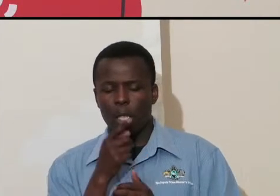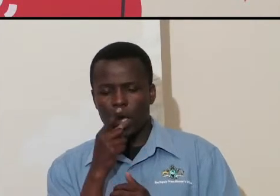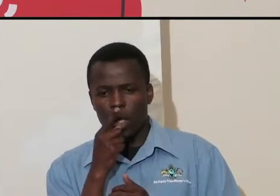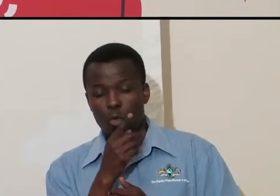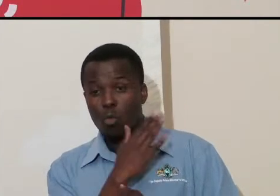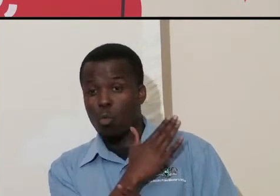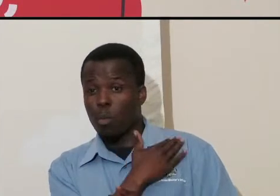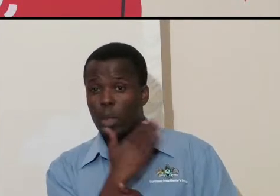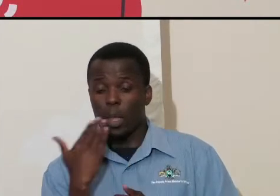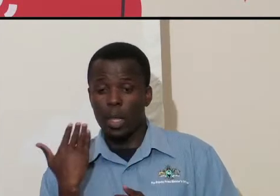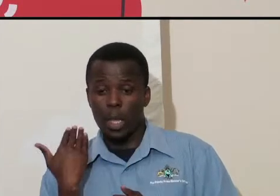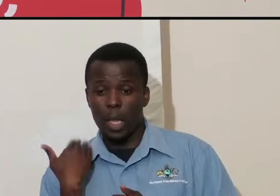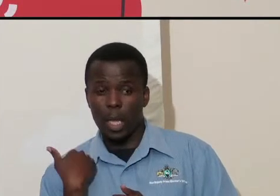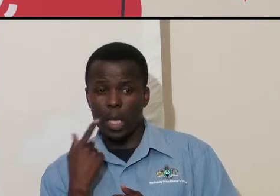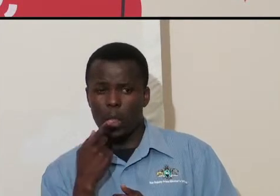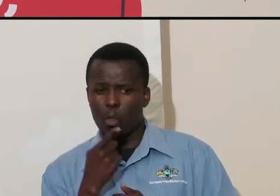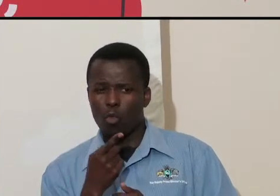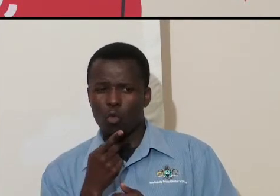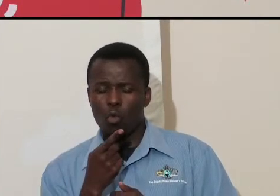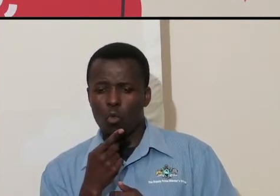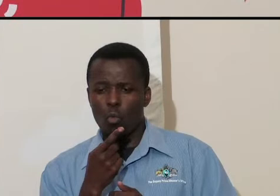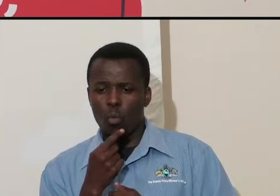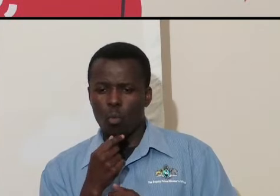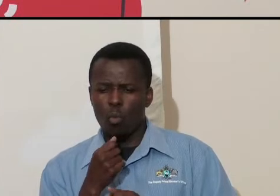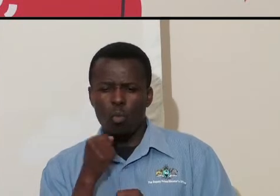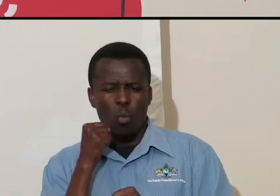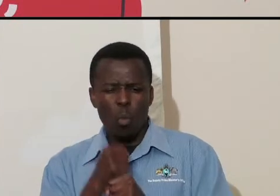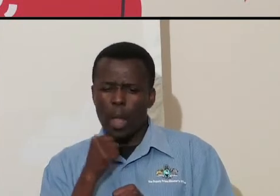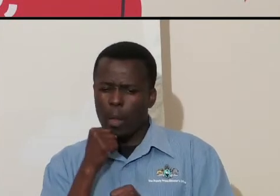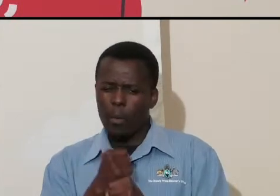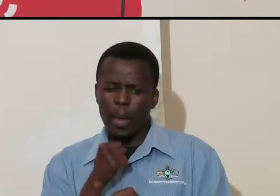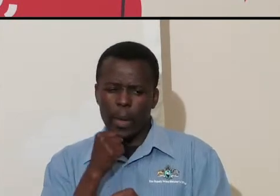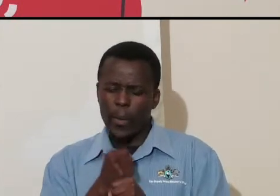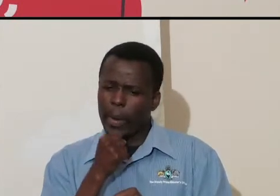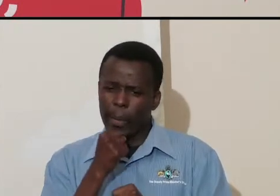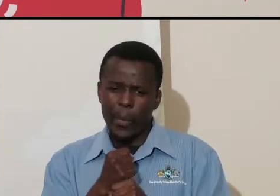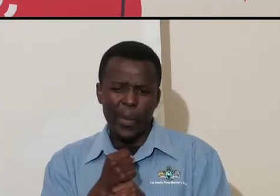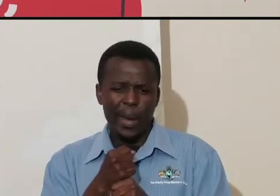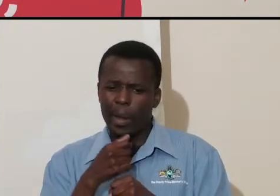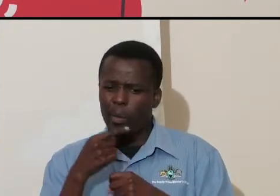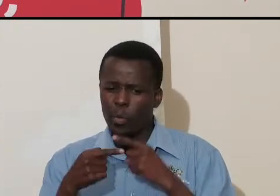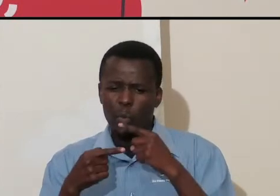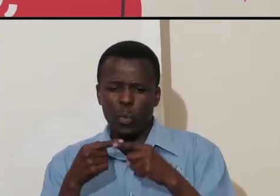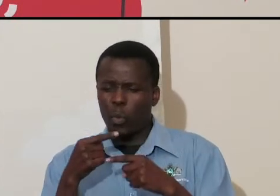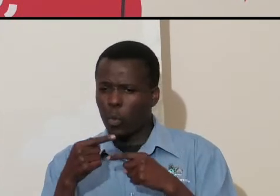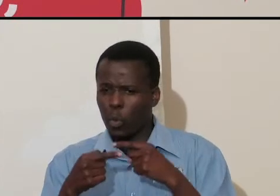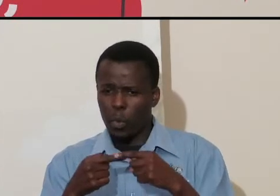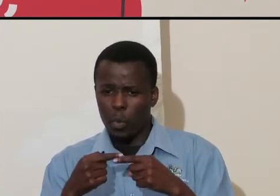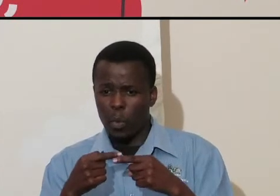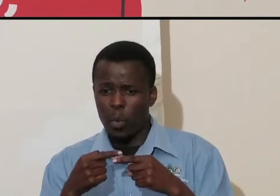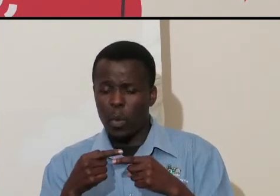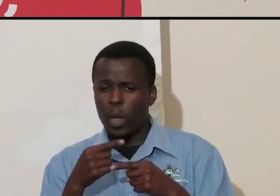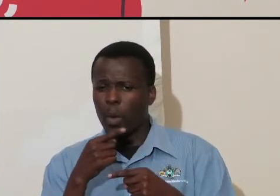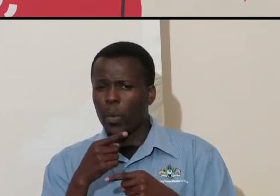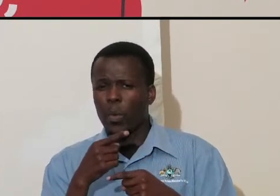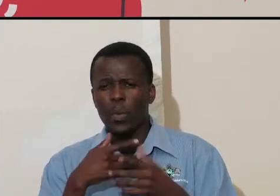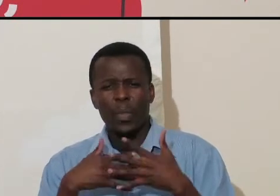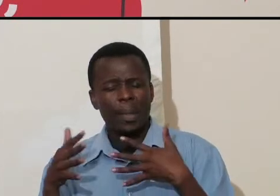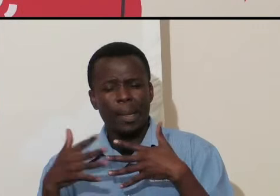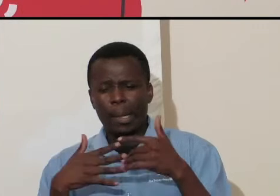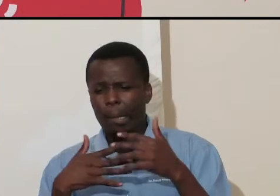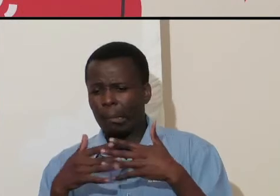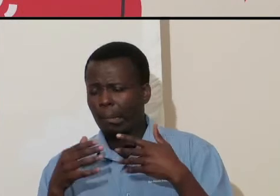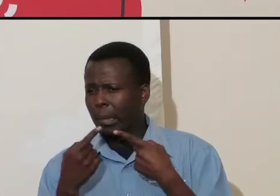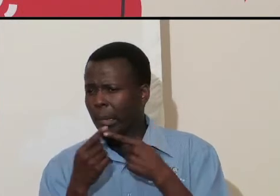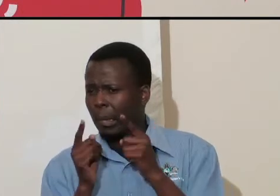undoubtedly commitment to the cause. And when I say the cause, I mean everything that you